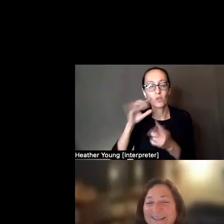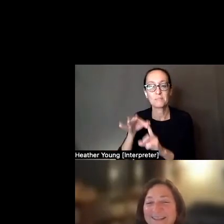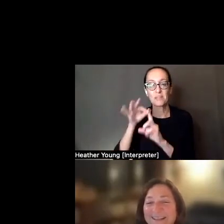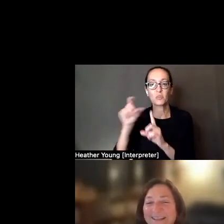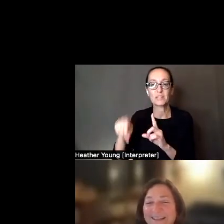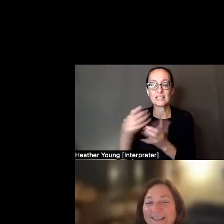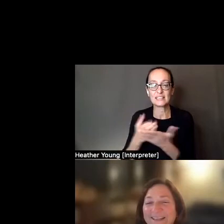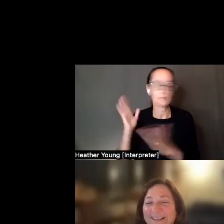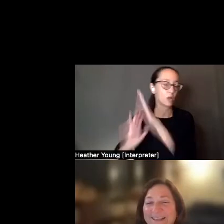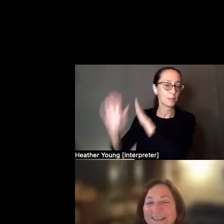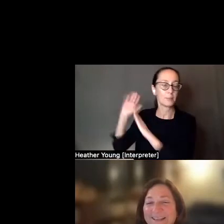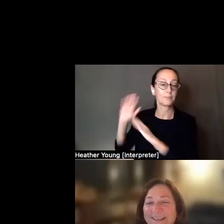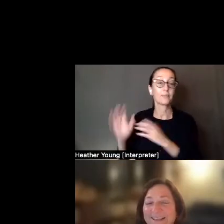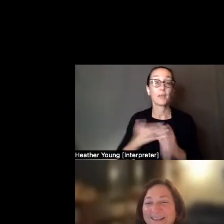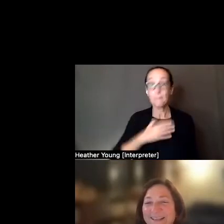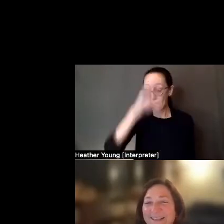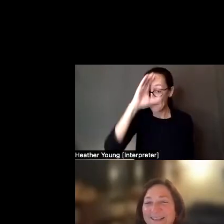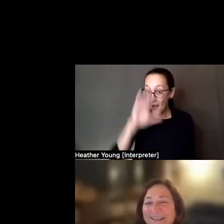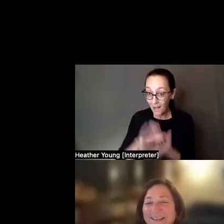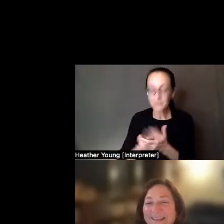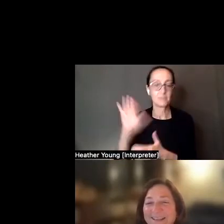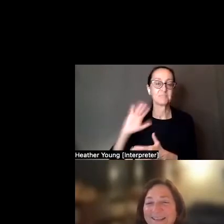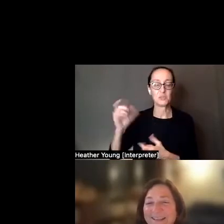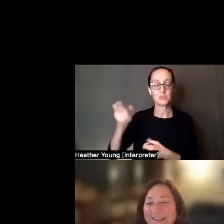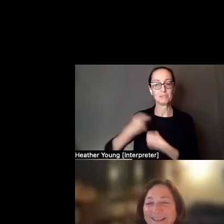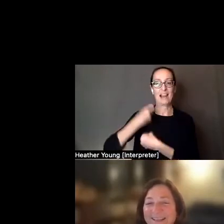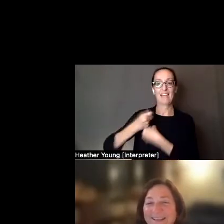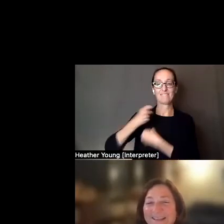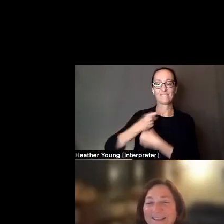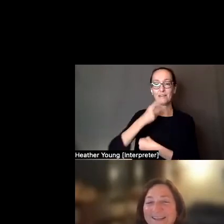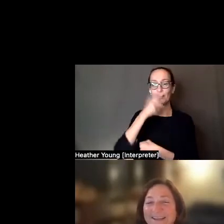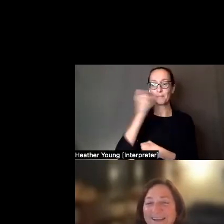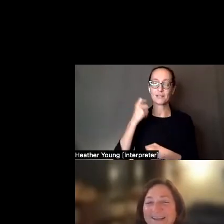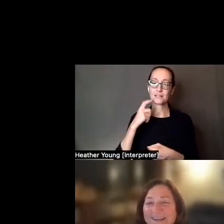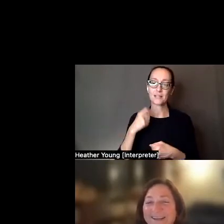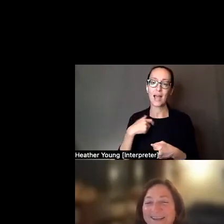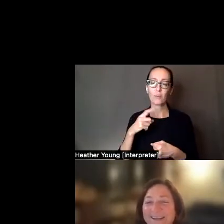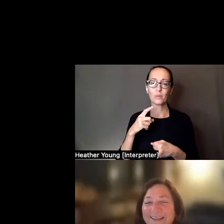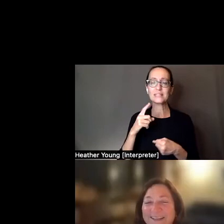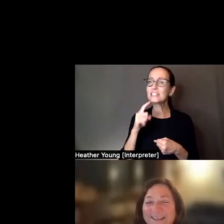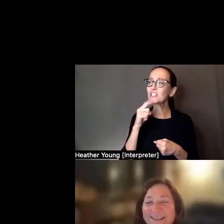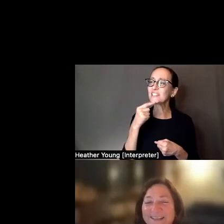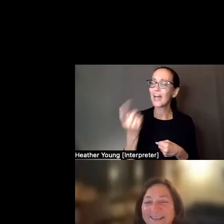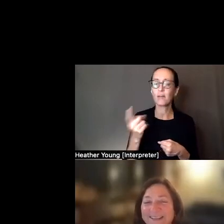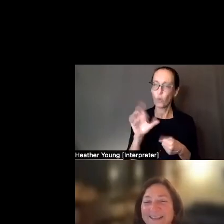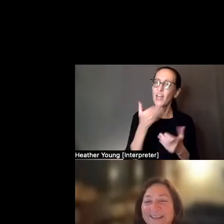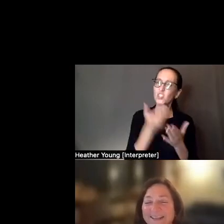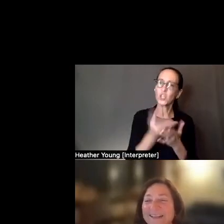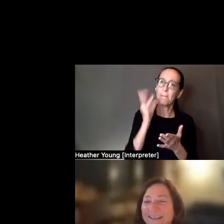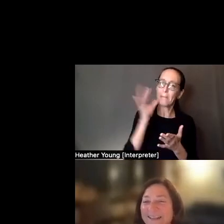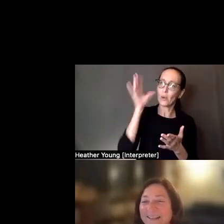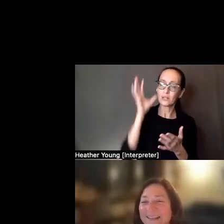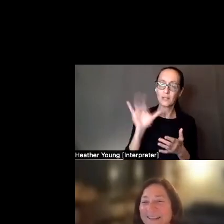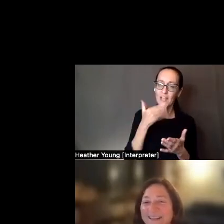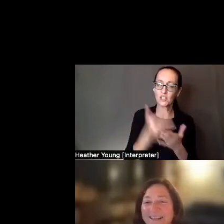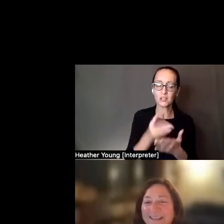And my husband used to laugh at me because I would talk about, well, this is just good parenting. It's just good parenting. And finally he